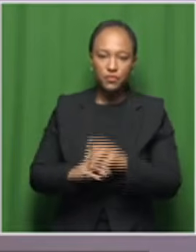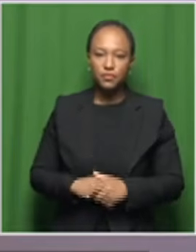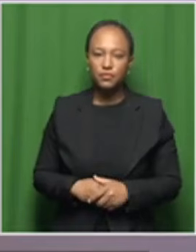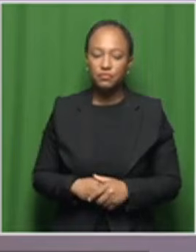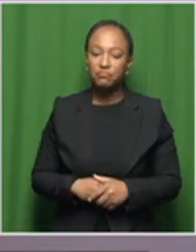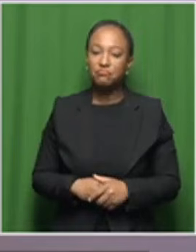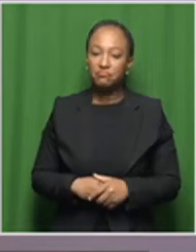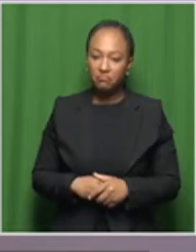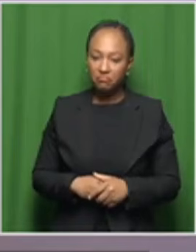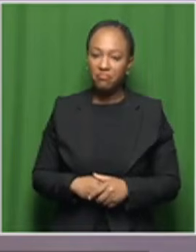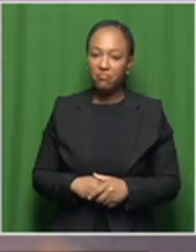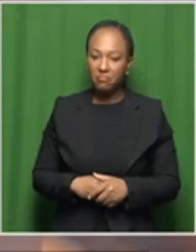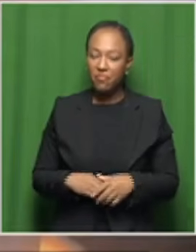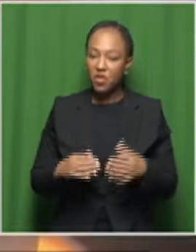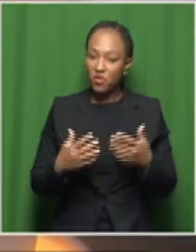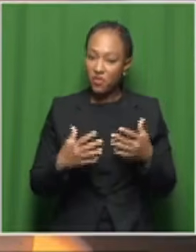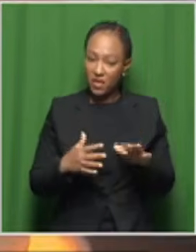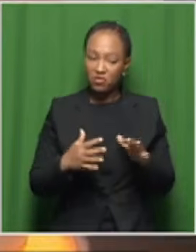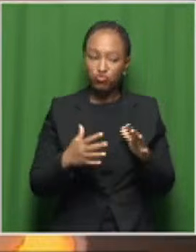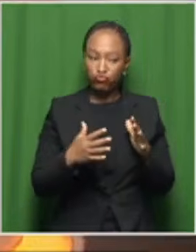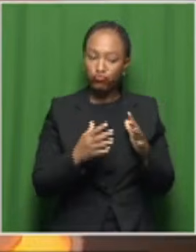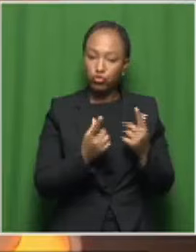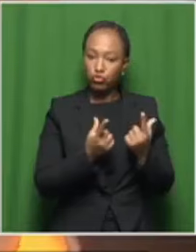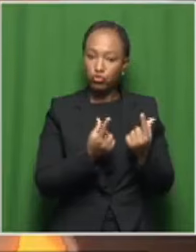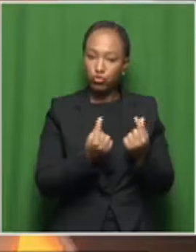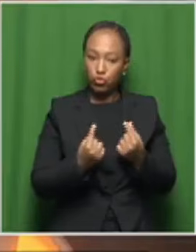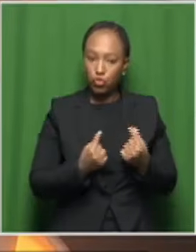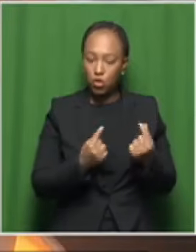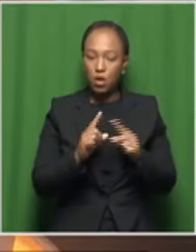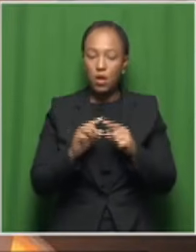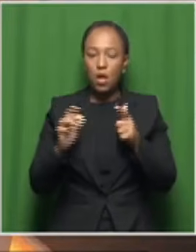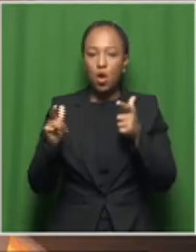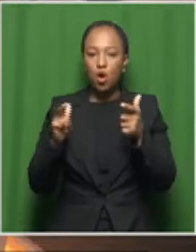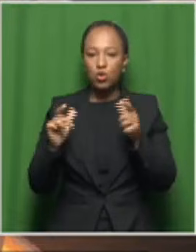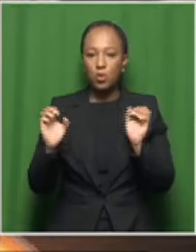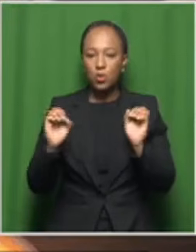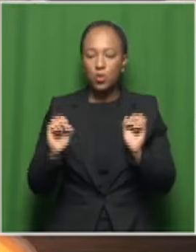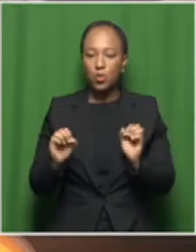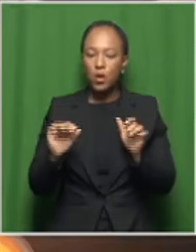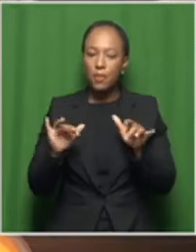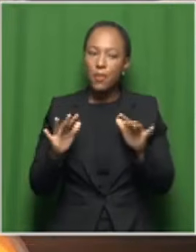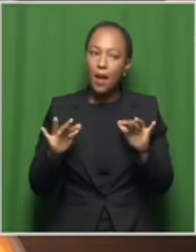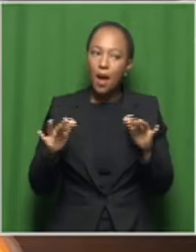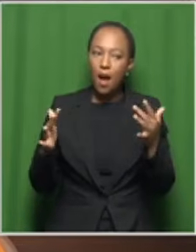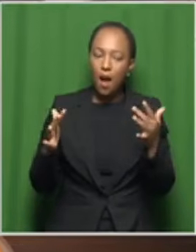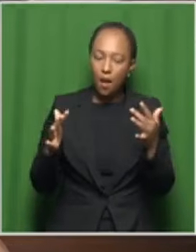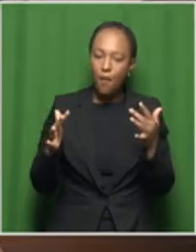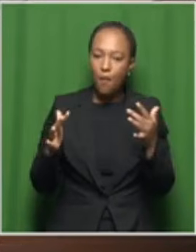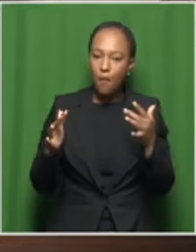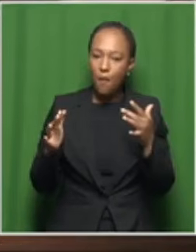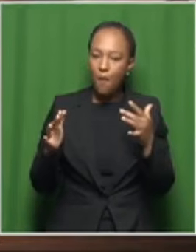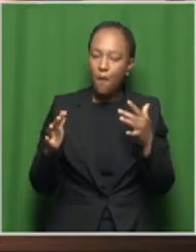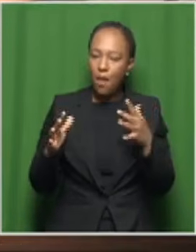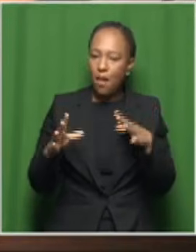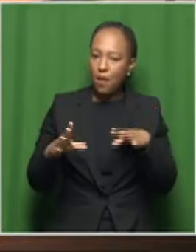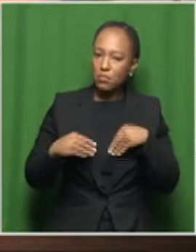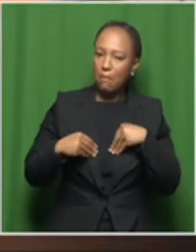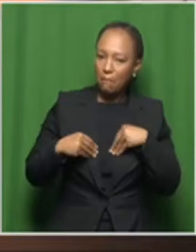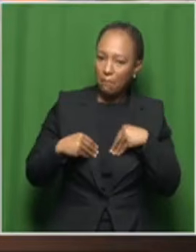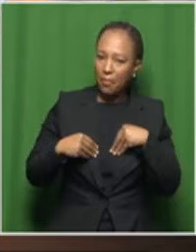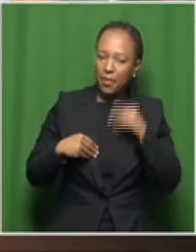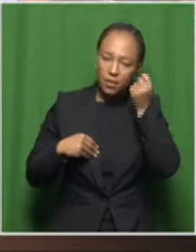a life of its own after that. You actually cannot control that. It's how the people receive it. So if people want to contact you and find out